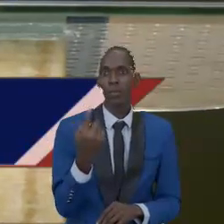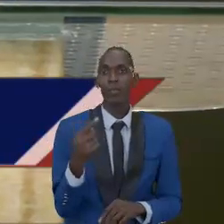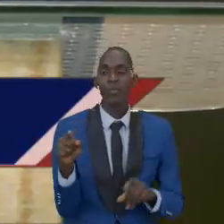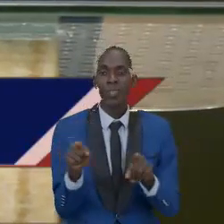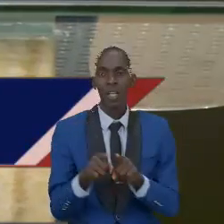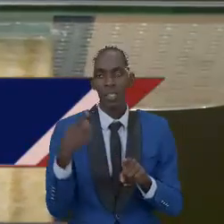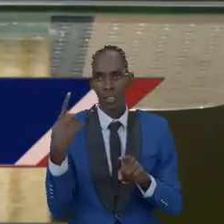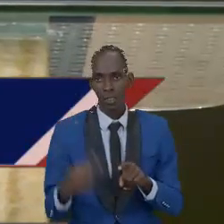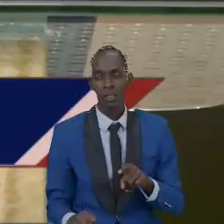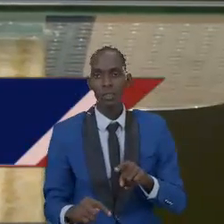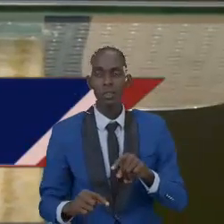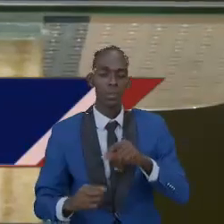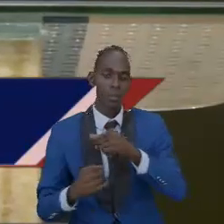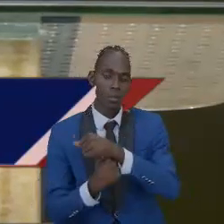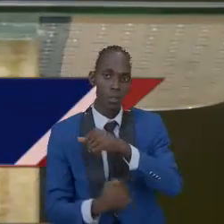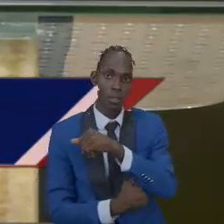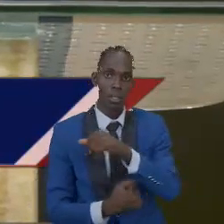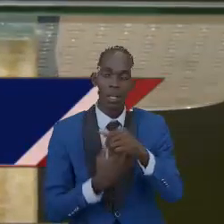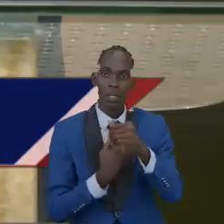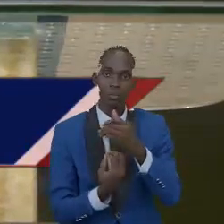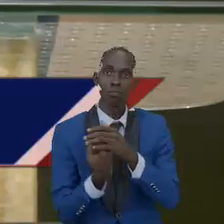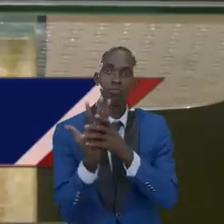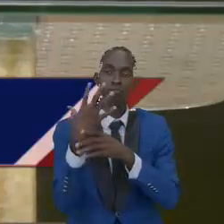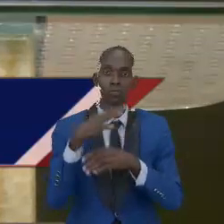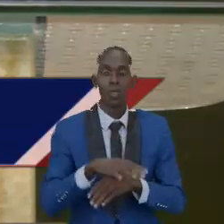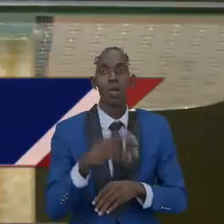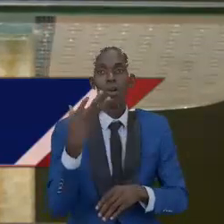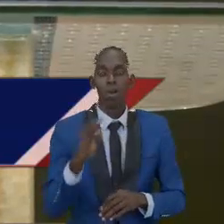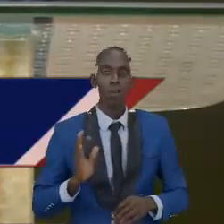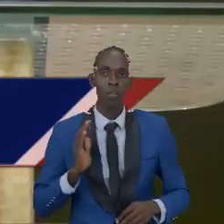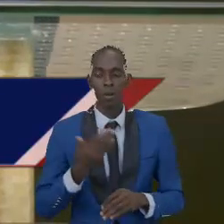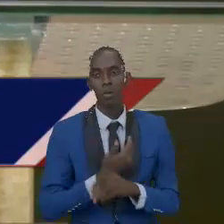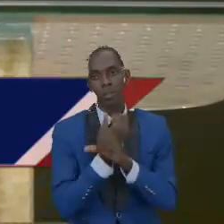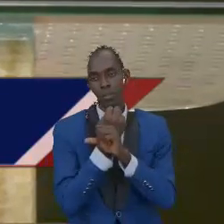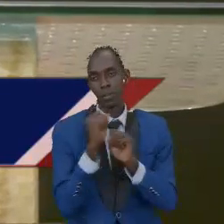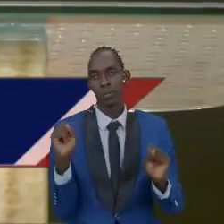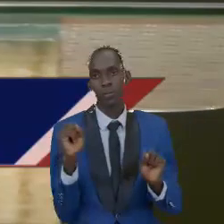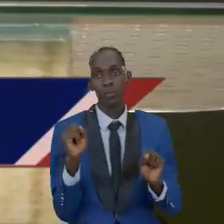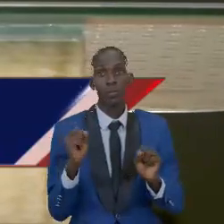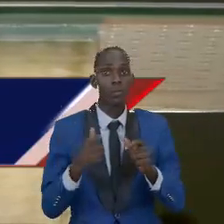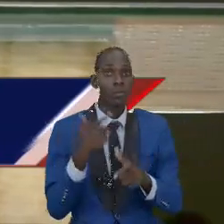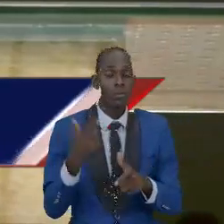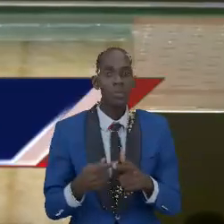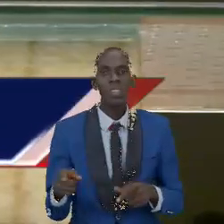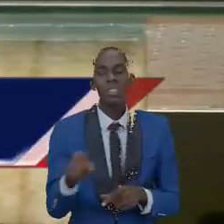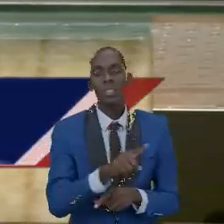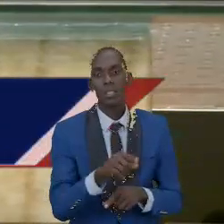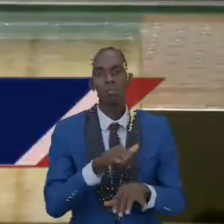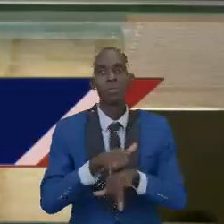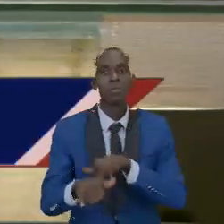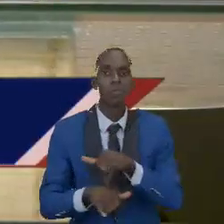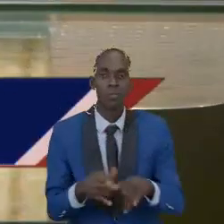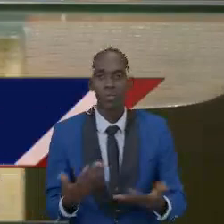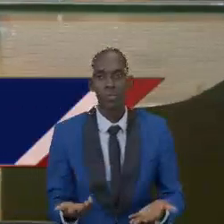source and the fountain and the foundation of our salvation. But then they compromise, they